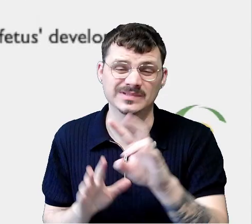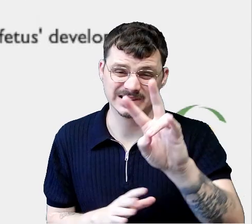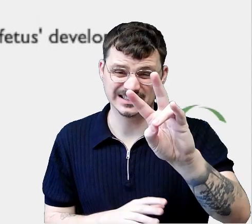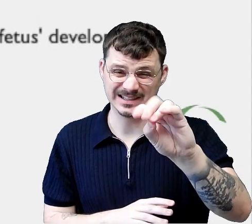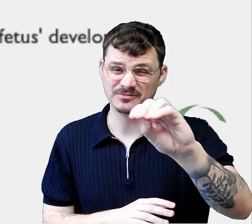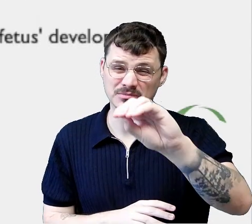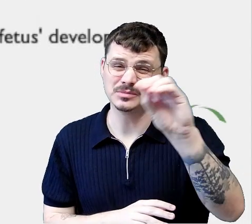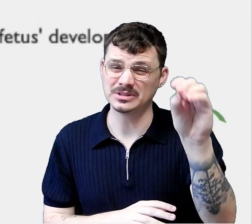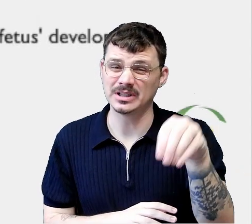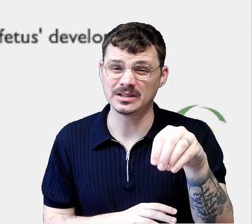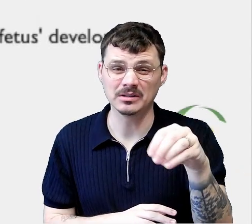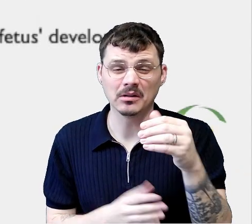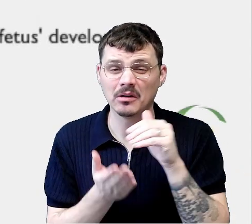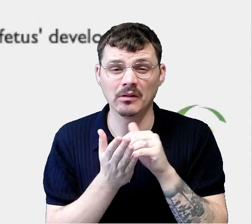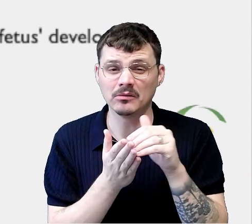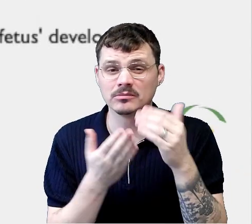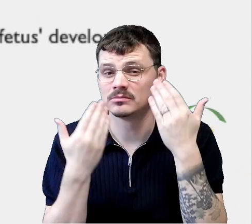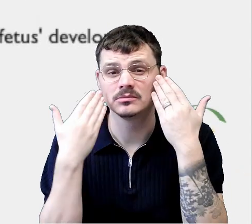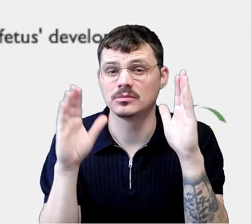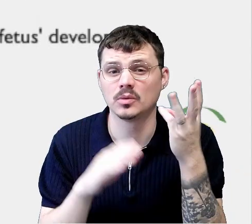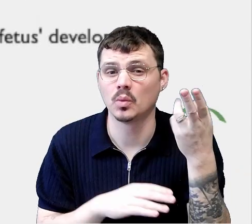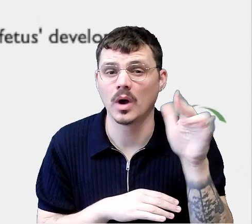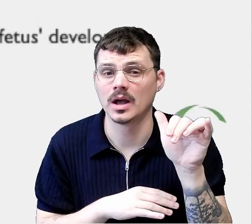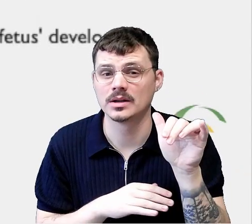time, no one knows why.